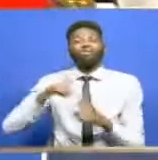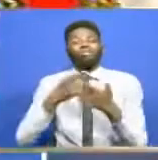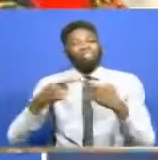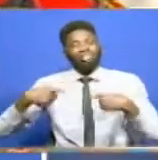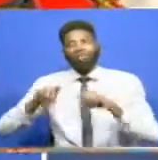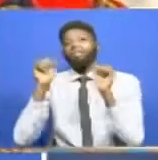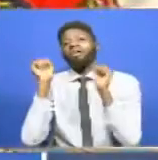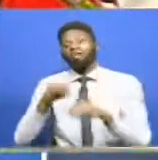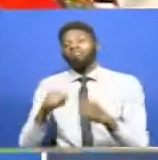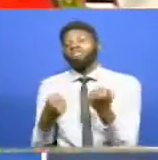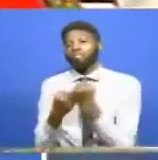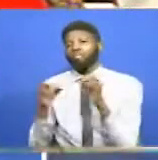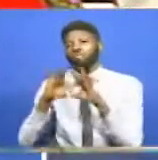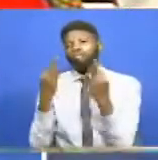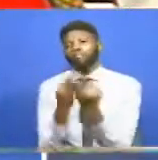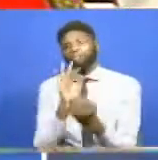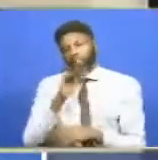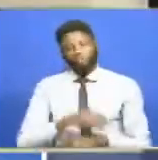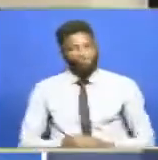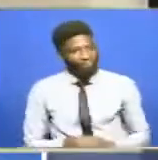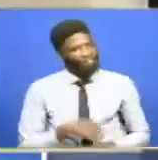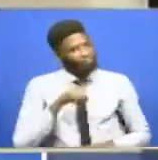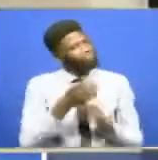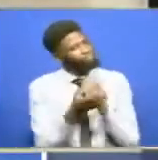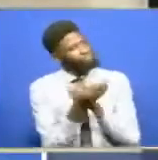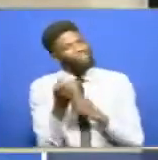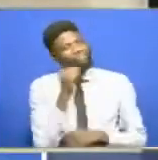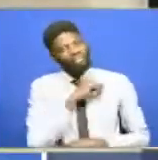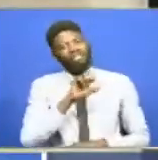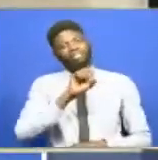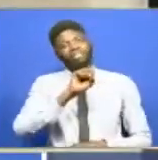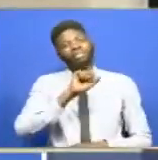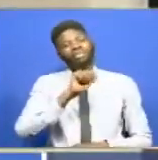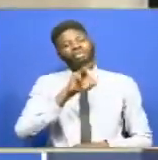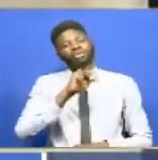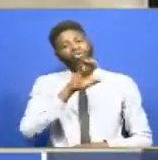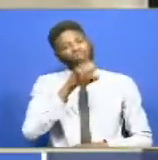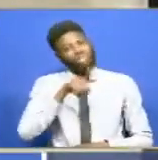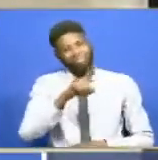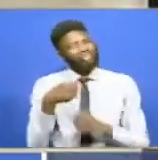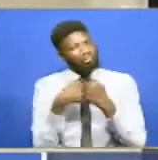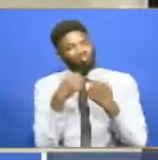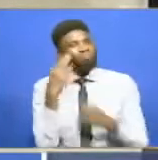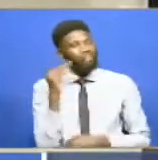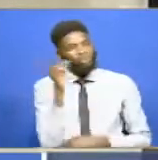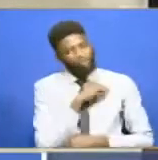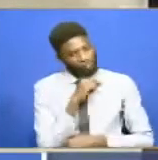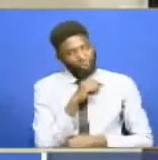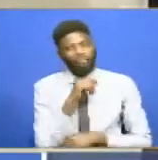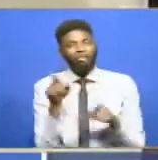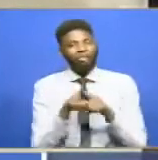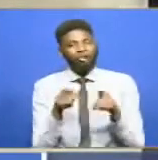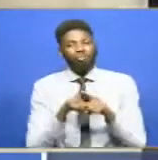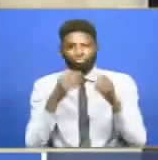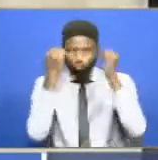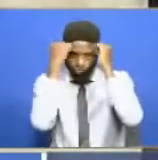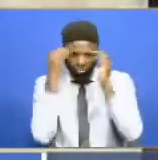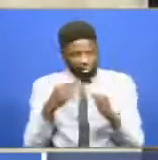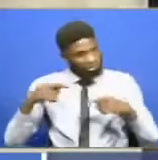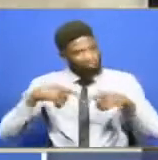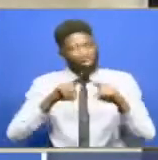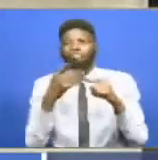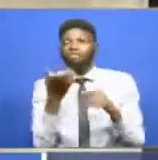the table, right, for your family. Yeah. From what you've said, Salome, the challenges that you've encountered, especially as a student, you're not able